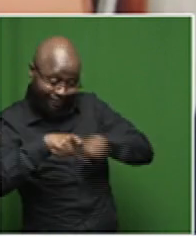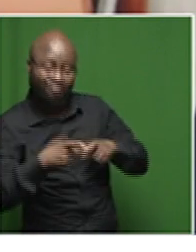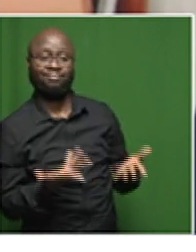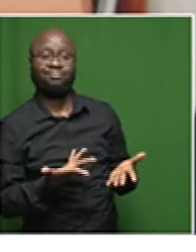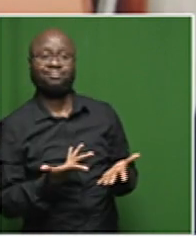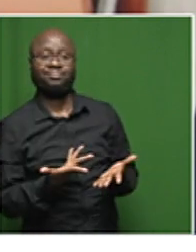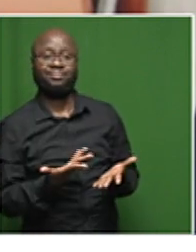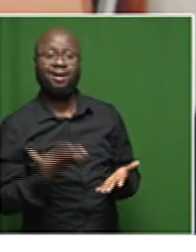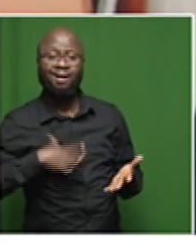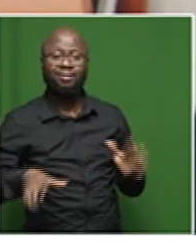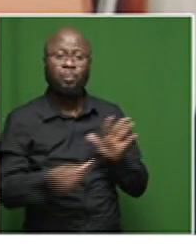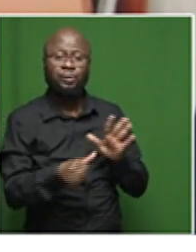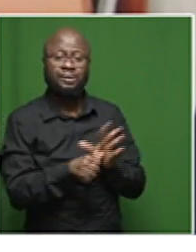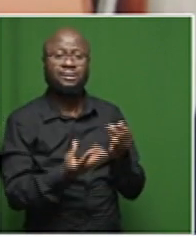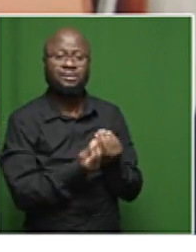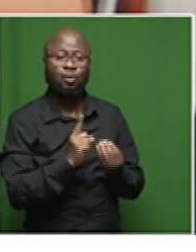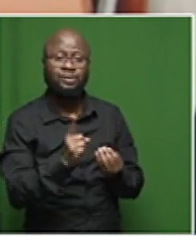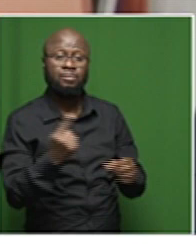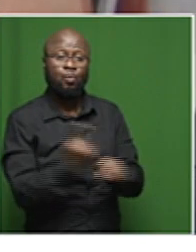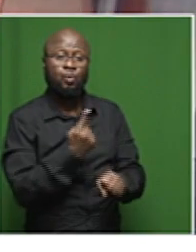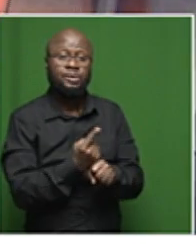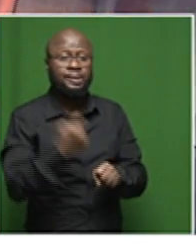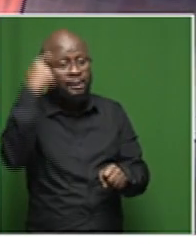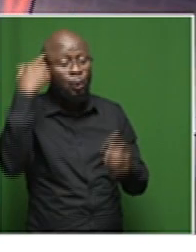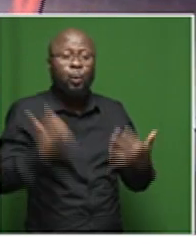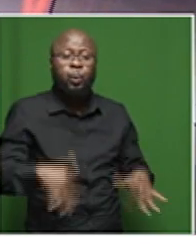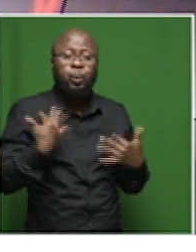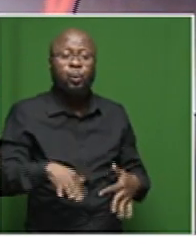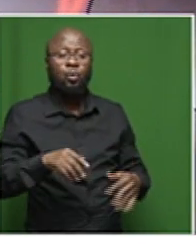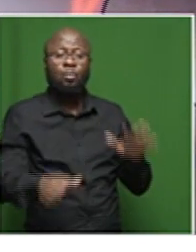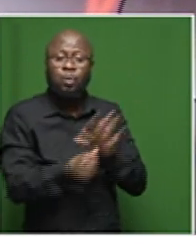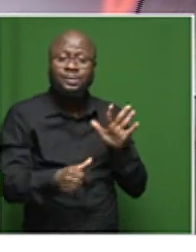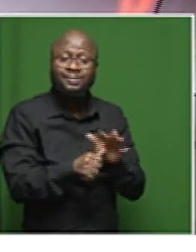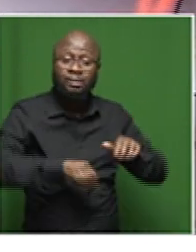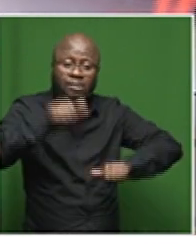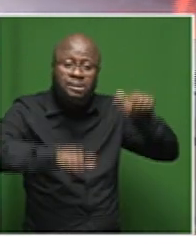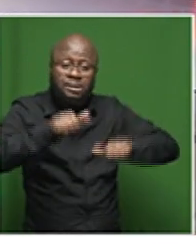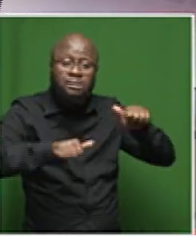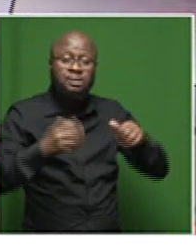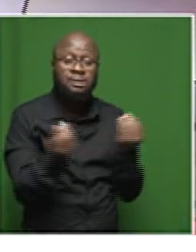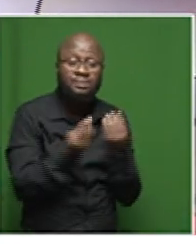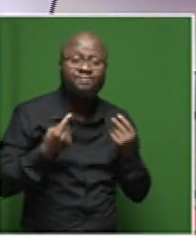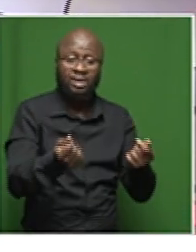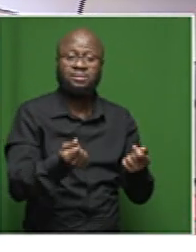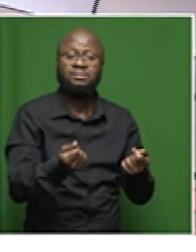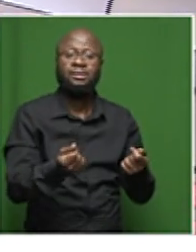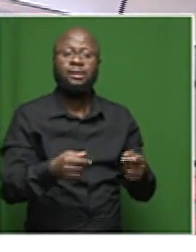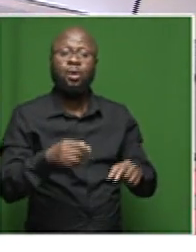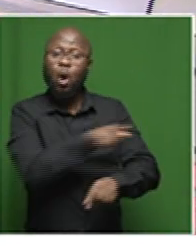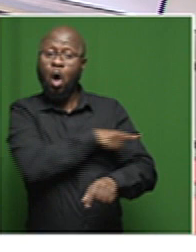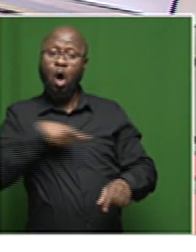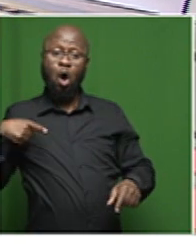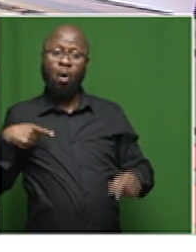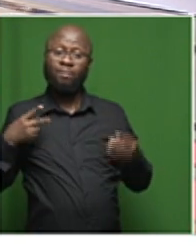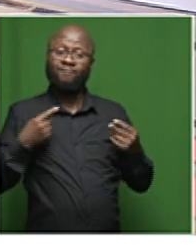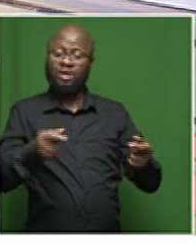note, of course, and I think a big one that highlights why it's so important to do screening, is how quick screening is for high blood pressure.